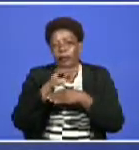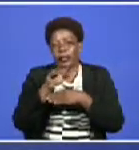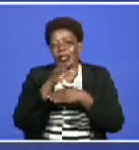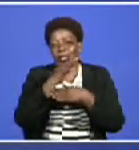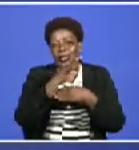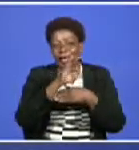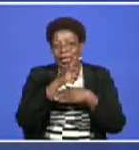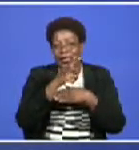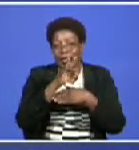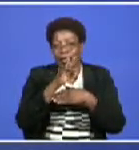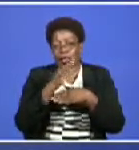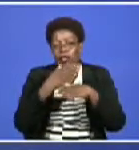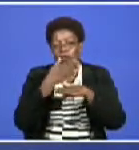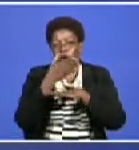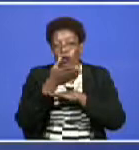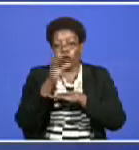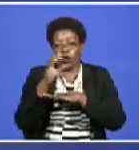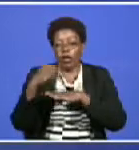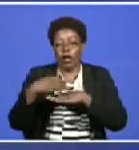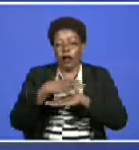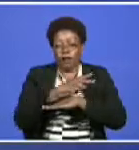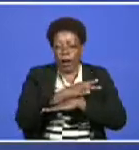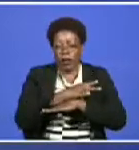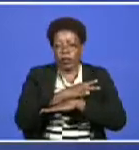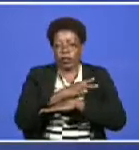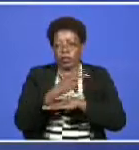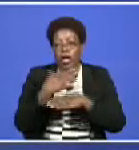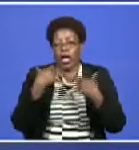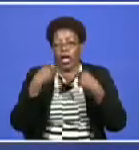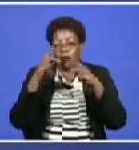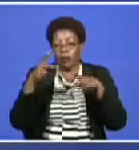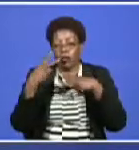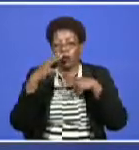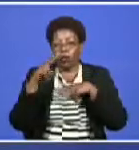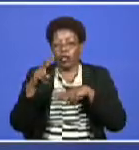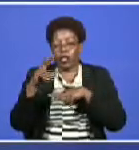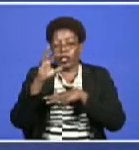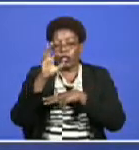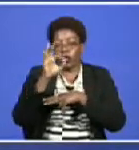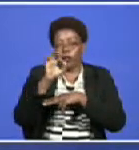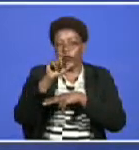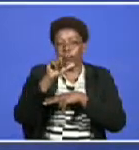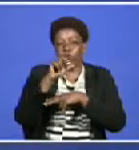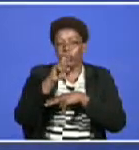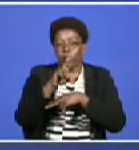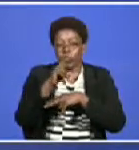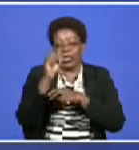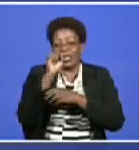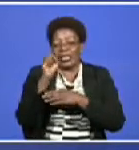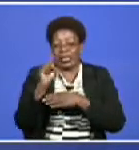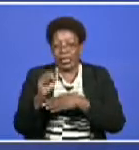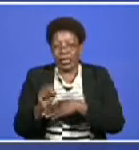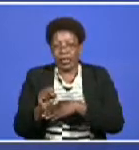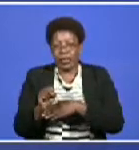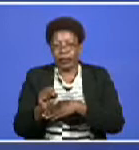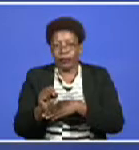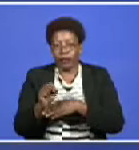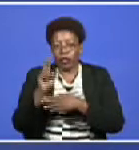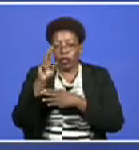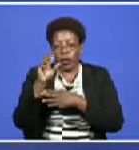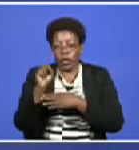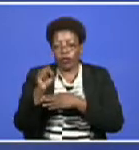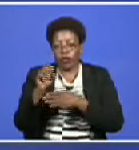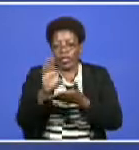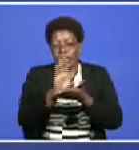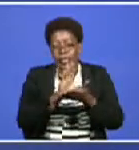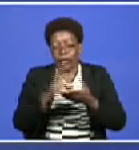mount over the coronavirus, health officials here are also closely monitoring the flu season and its impact. The U.S.-based Centers for Disease